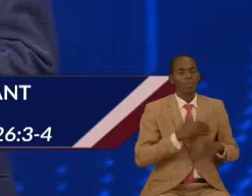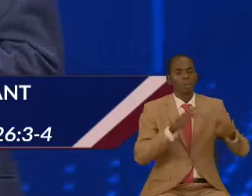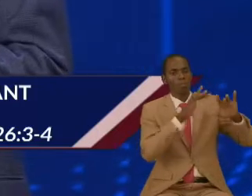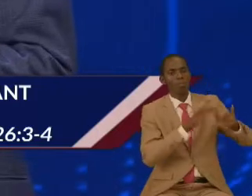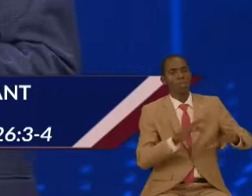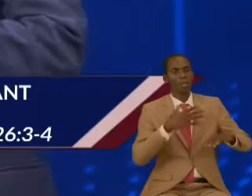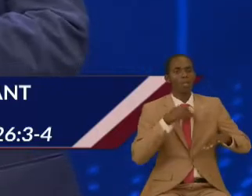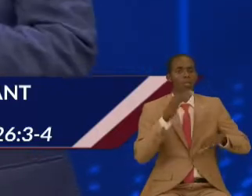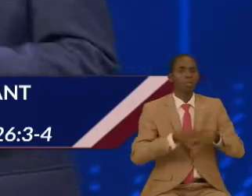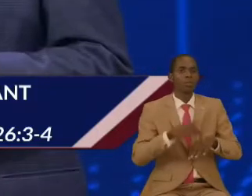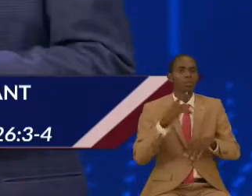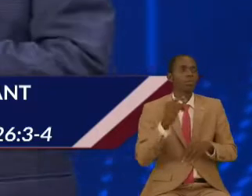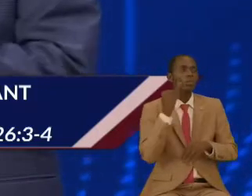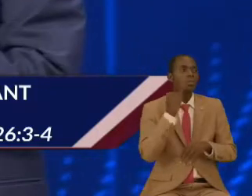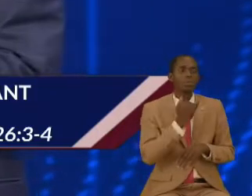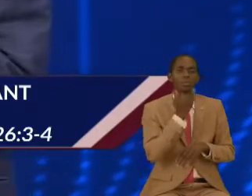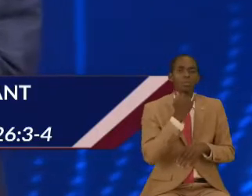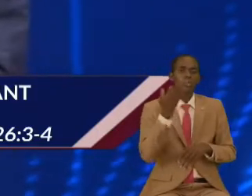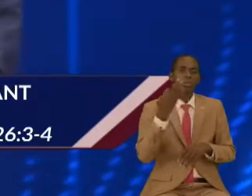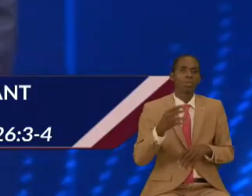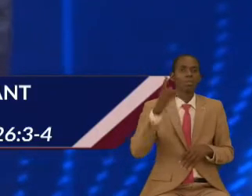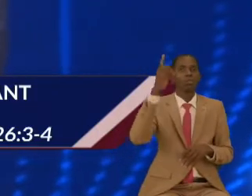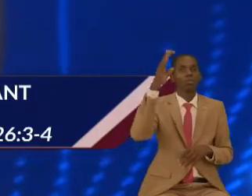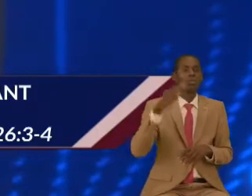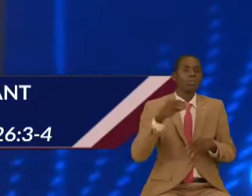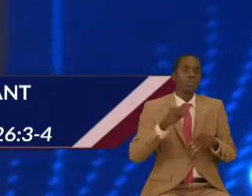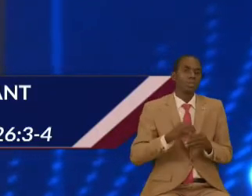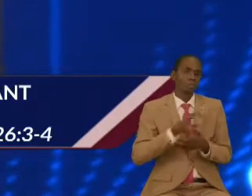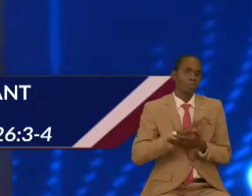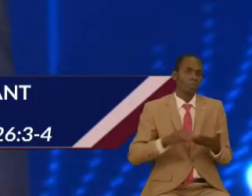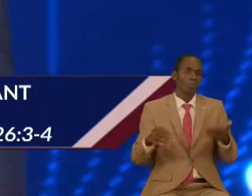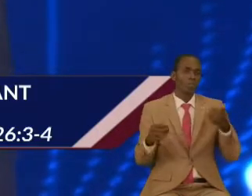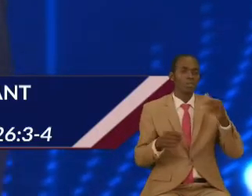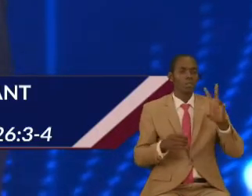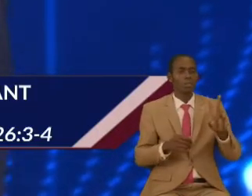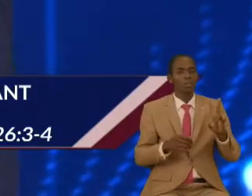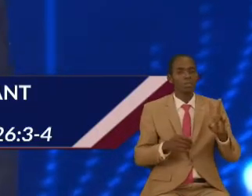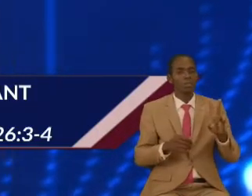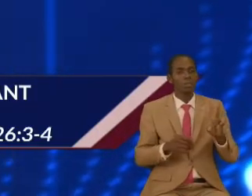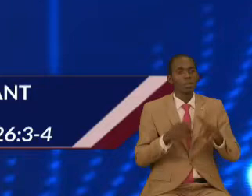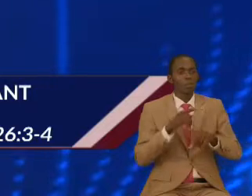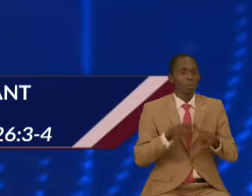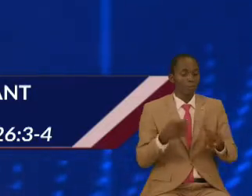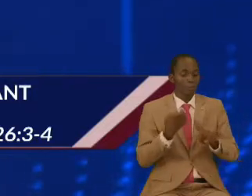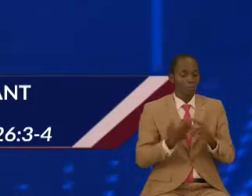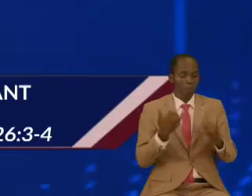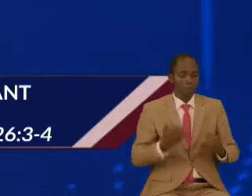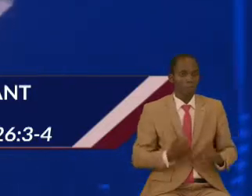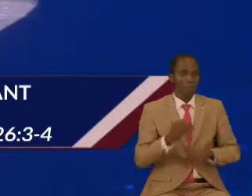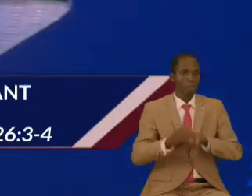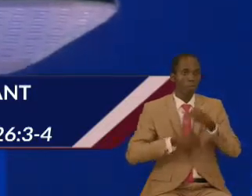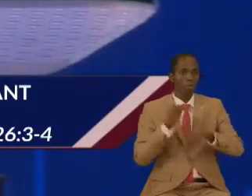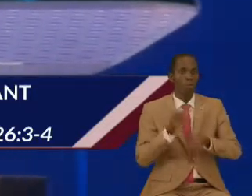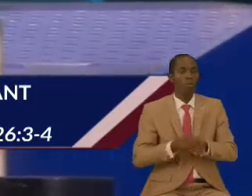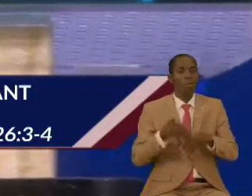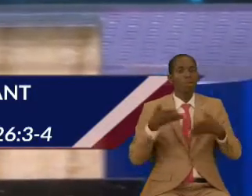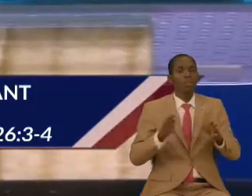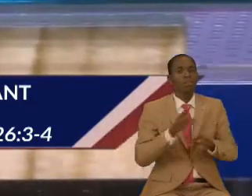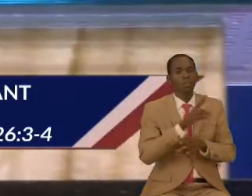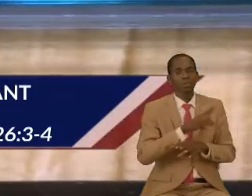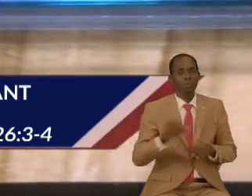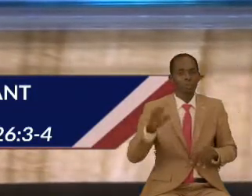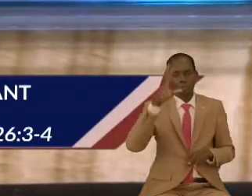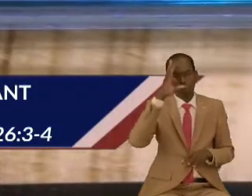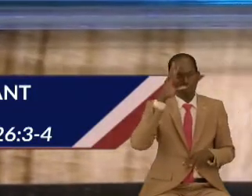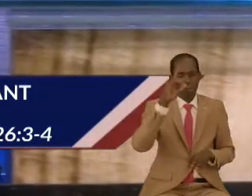Israel of God. Look at verse 17. From henceforth, let no man trouble